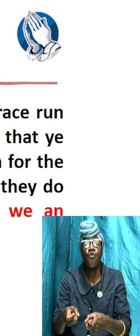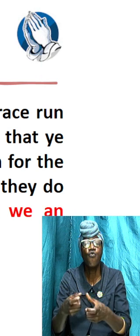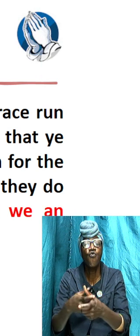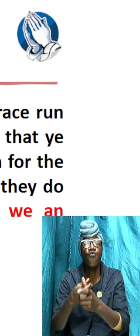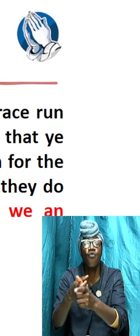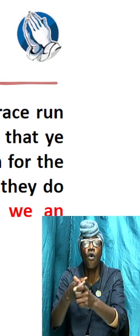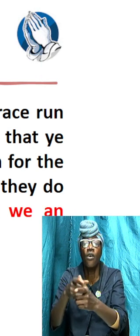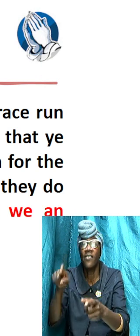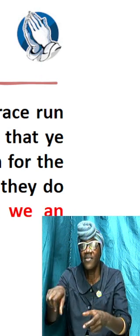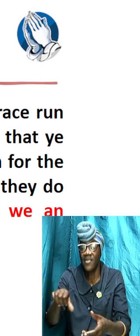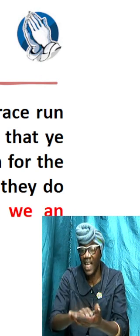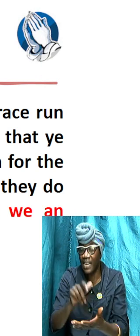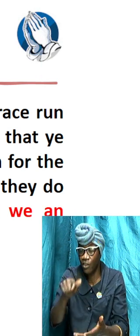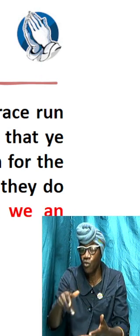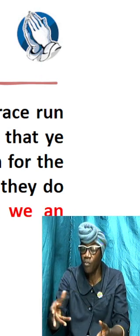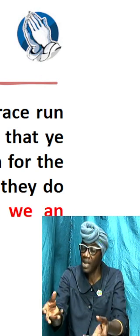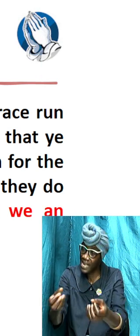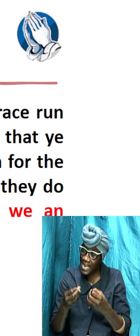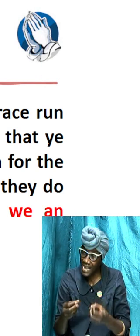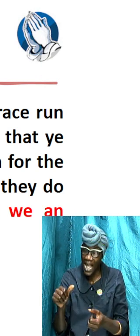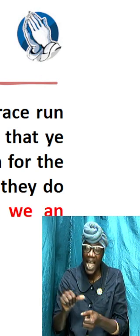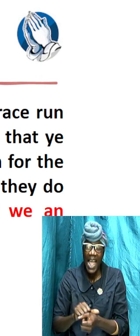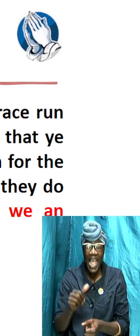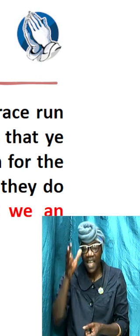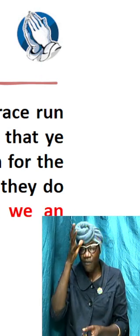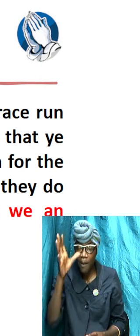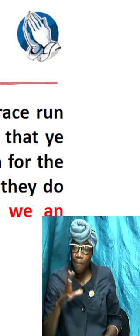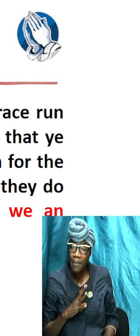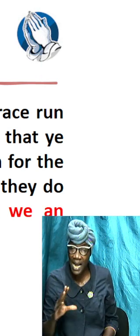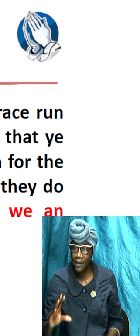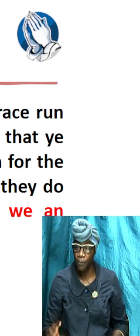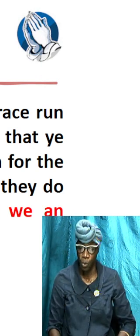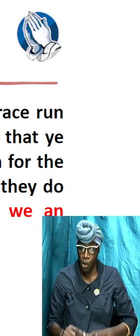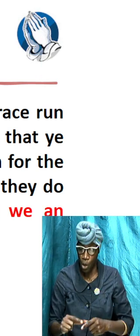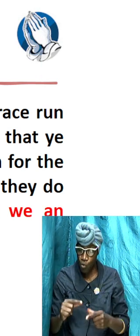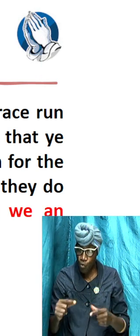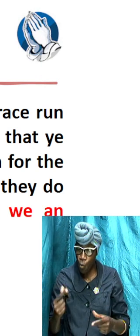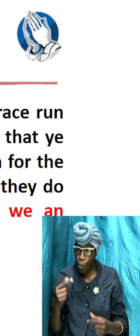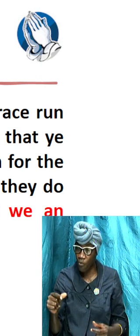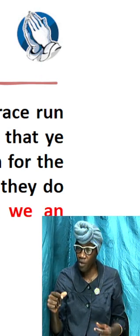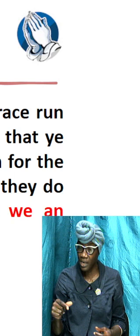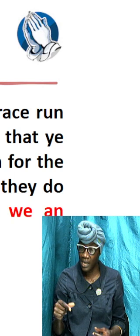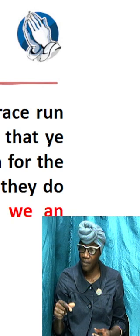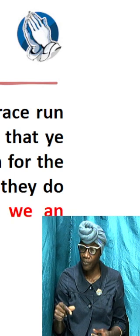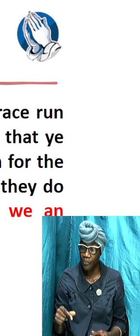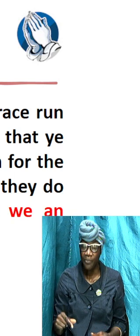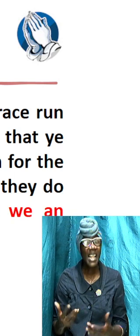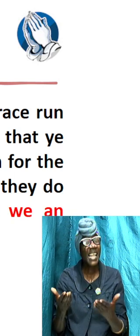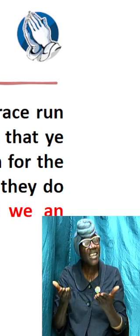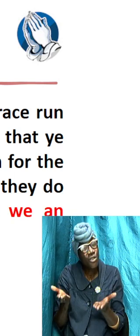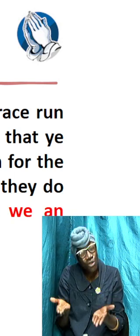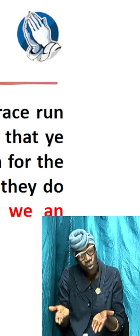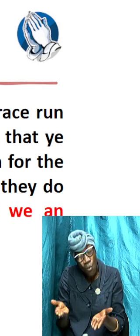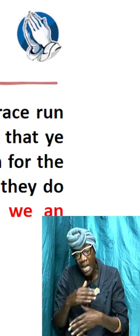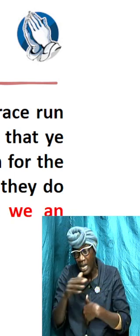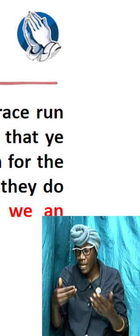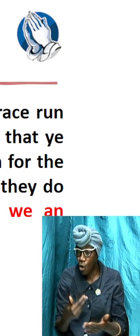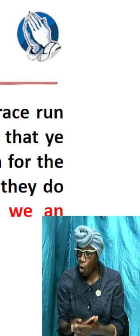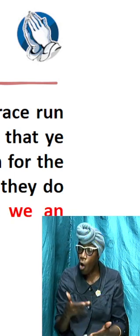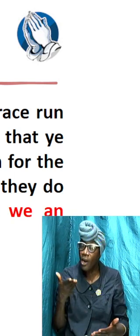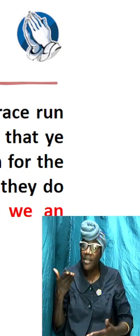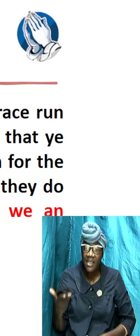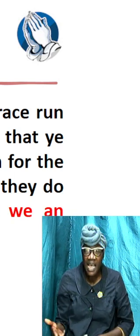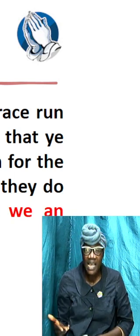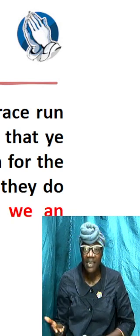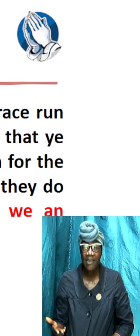ye may obtain. And every man that striveth for the mastery is temperate in all things. Nor they